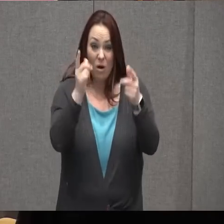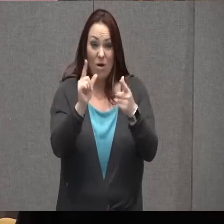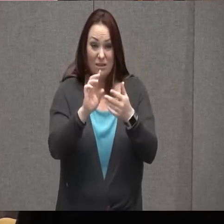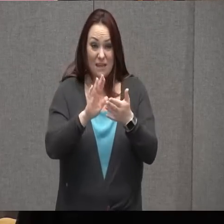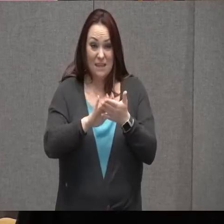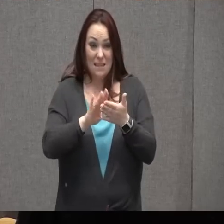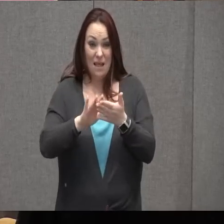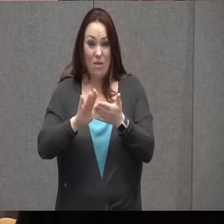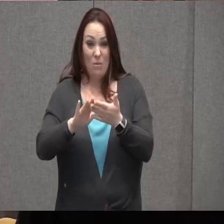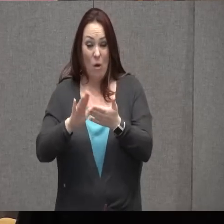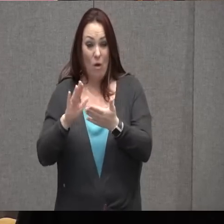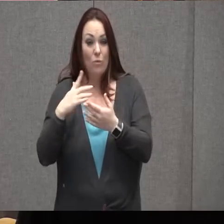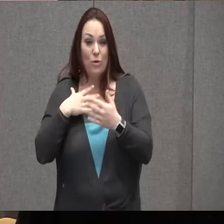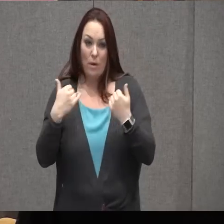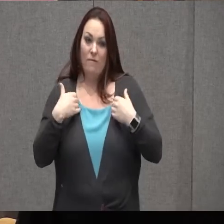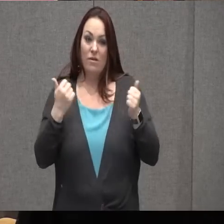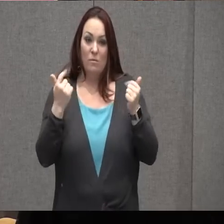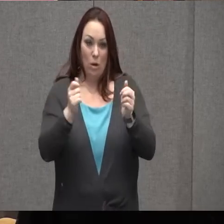them together.